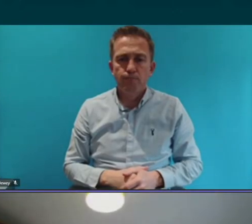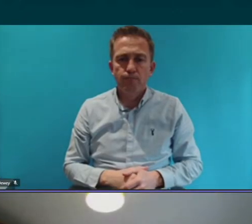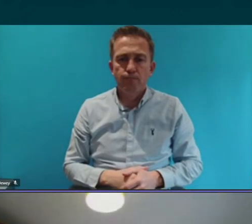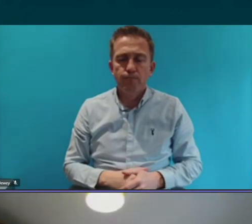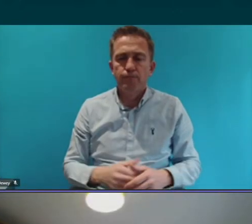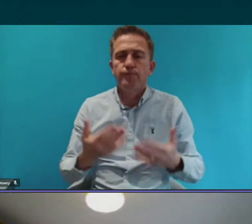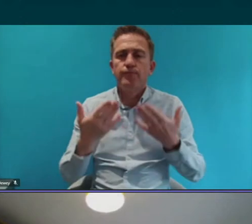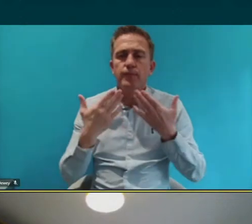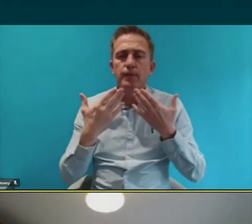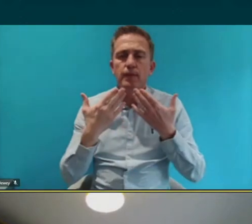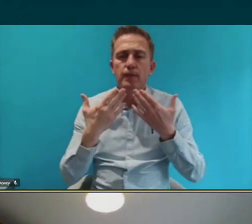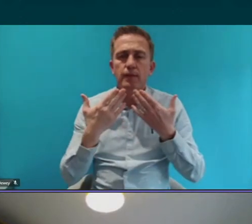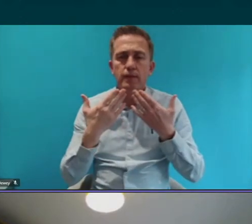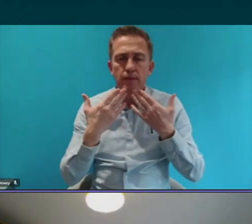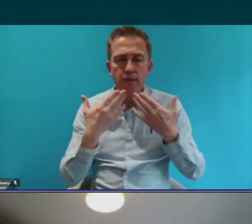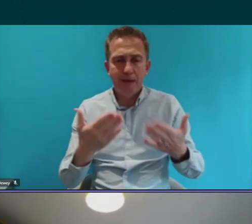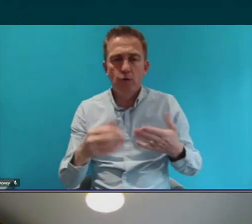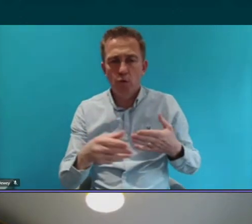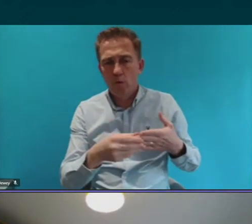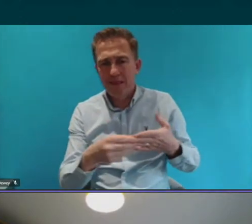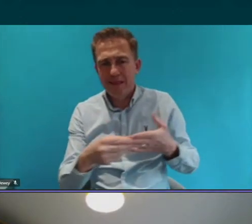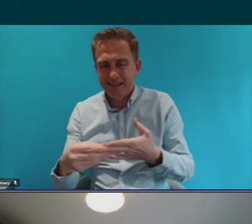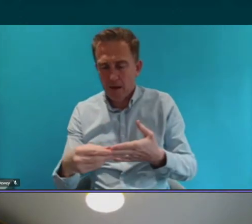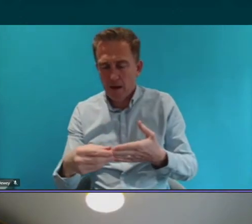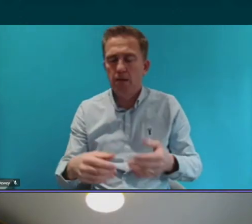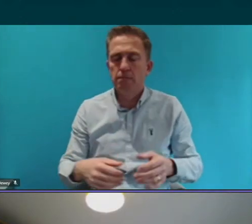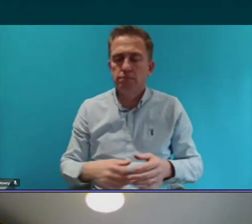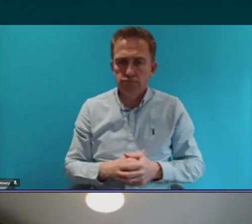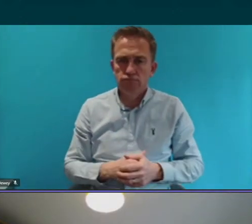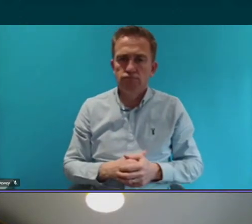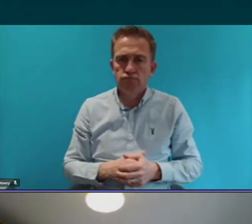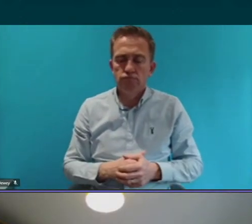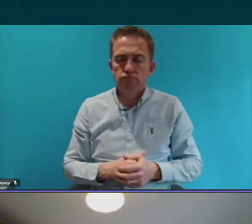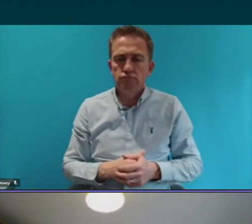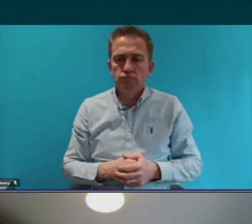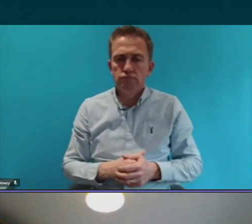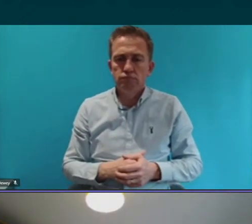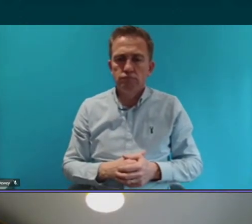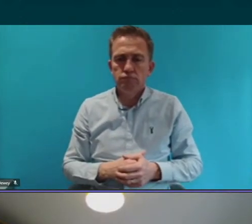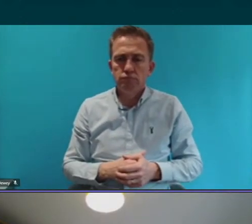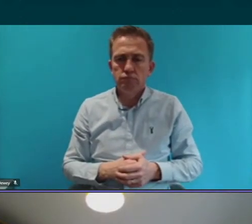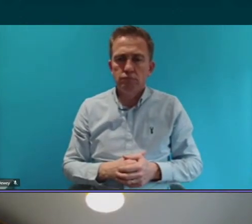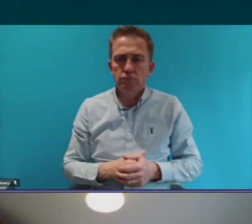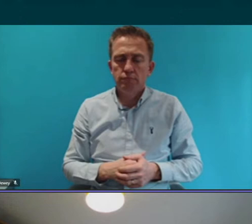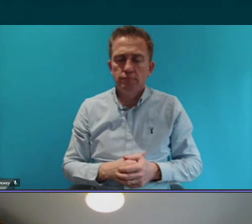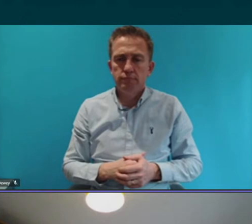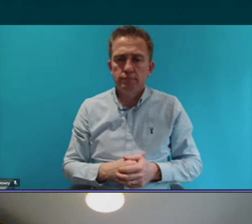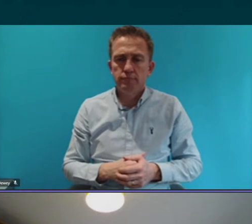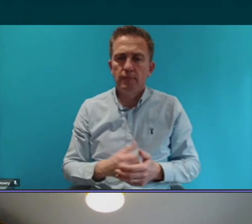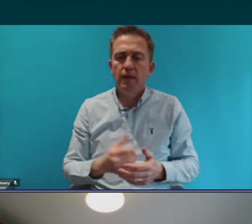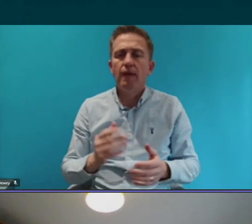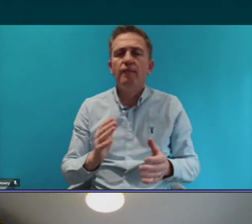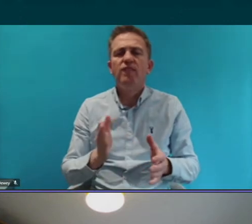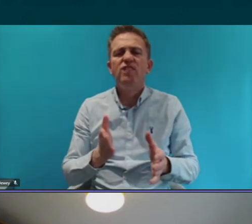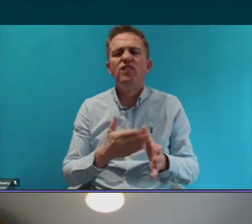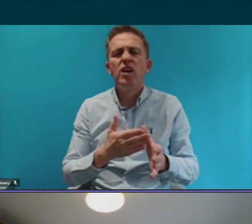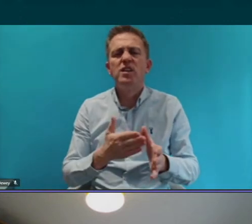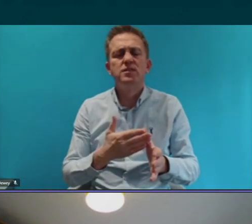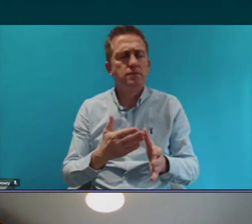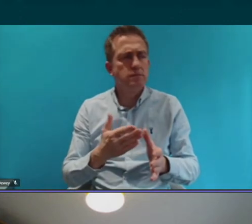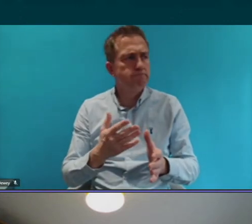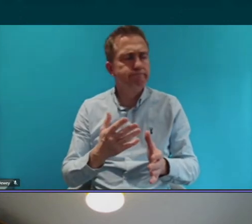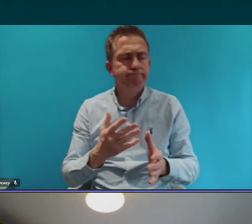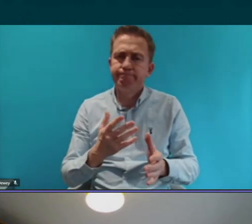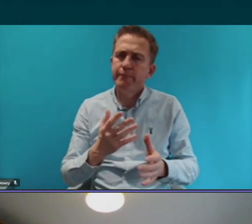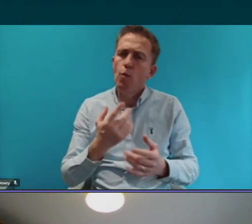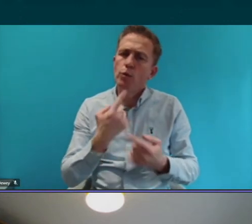Thank you, Leader. I very much appreciate this. Now, I'd just like to start off with saying, at the